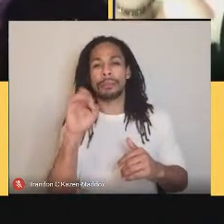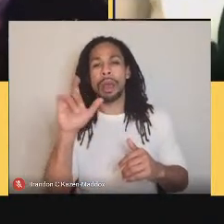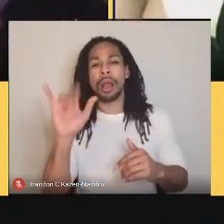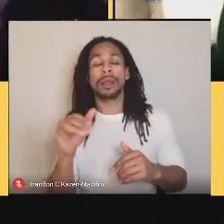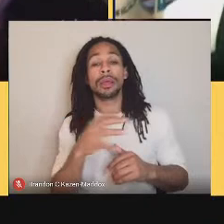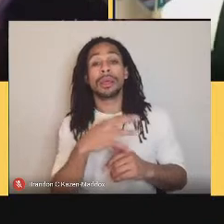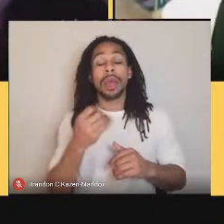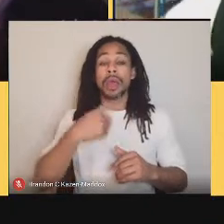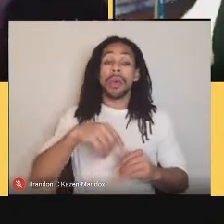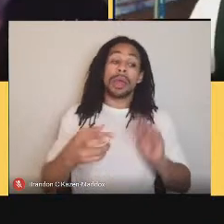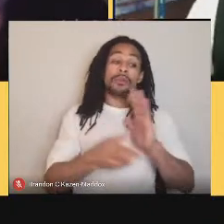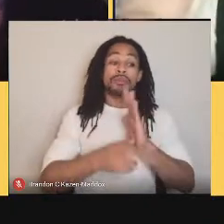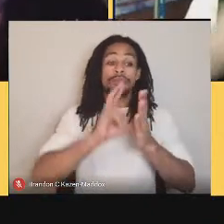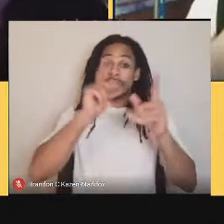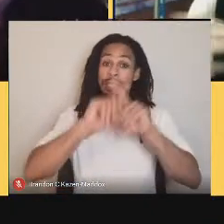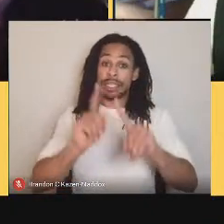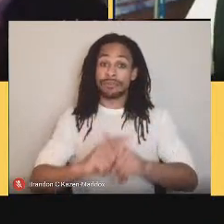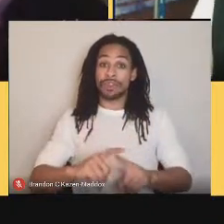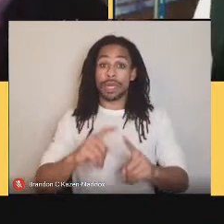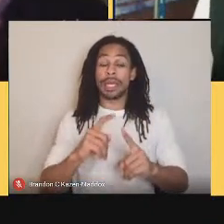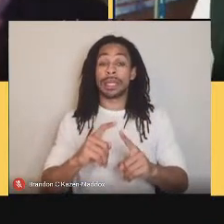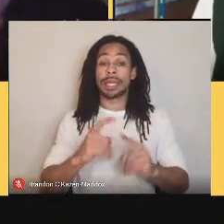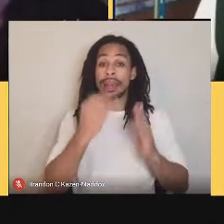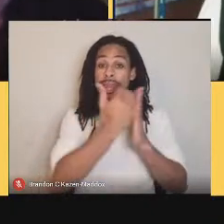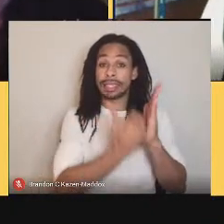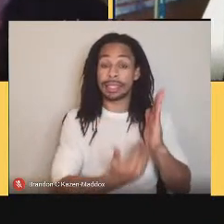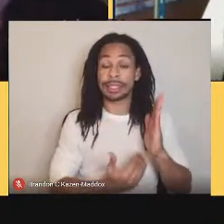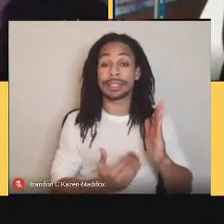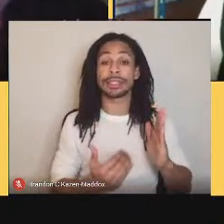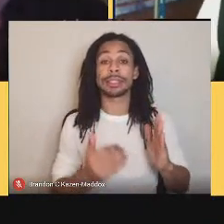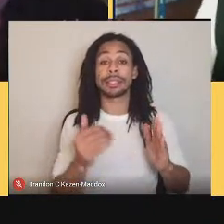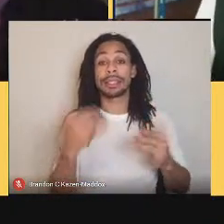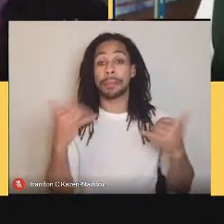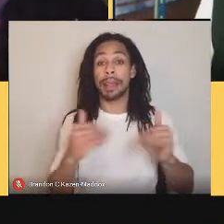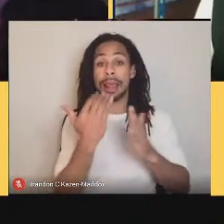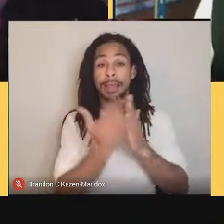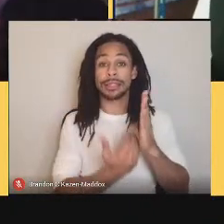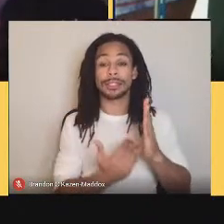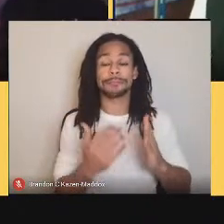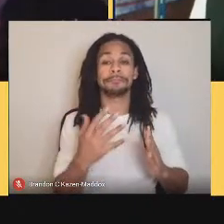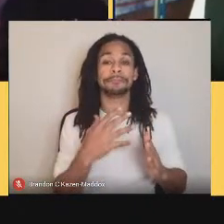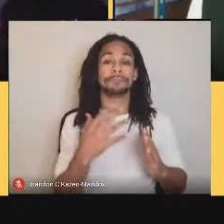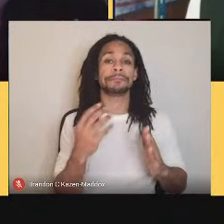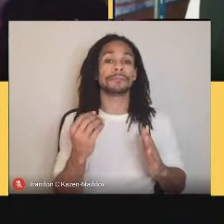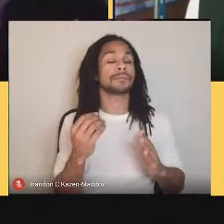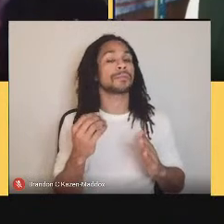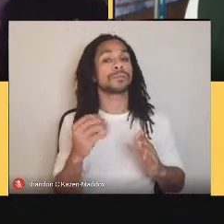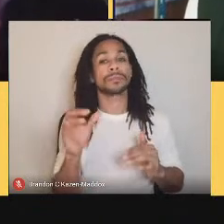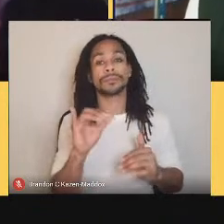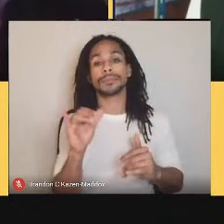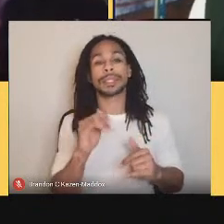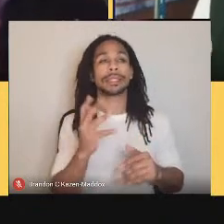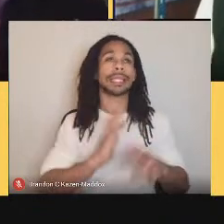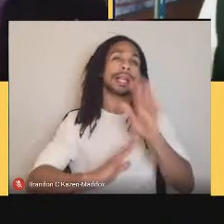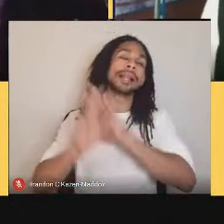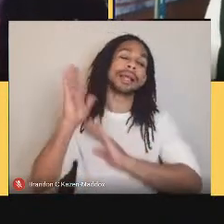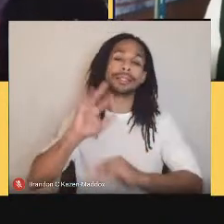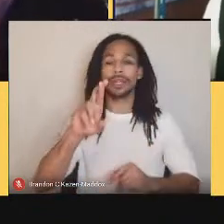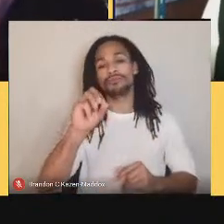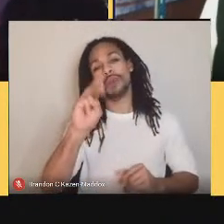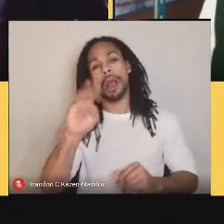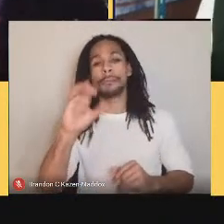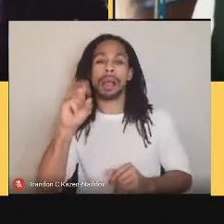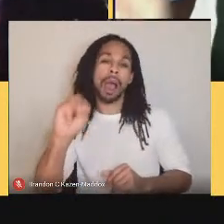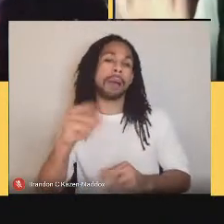different playlists as we put together and film scores, you know, of just classic rom-coms, which is kind of a fun place to start.